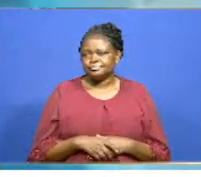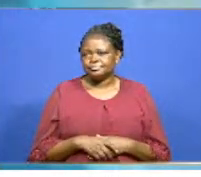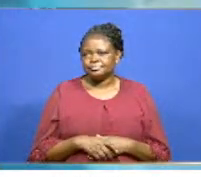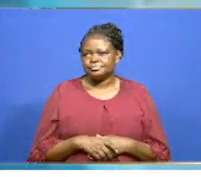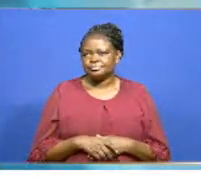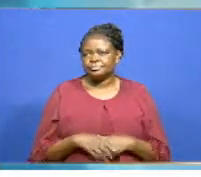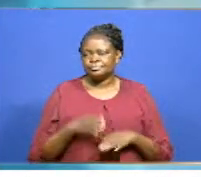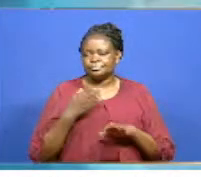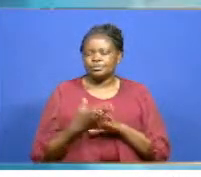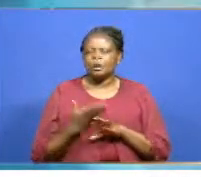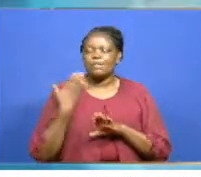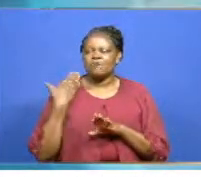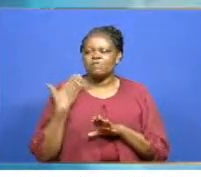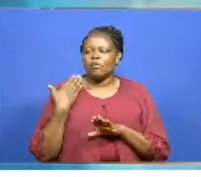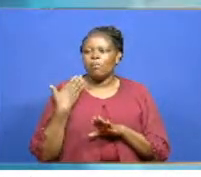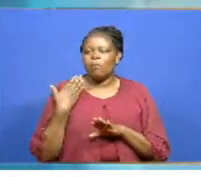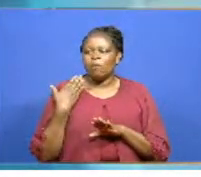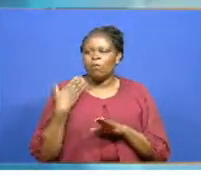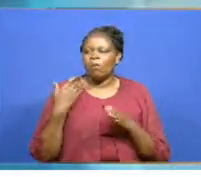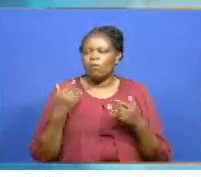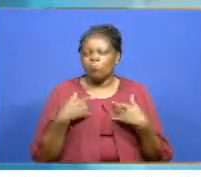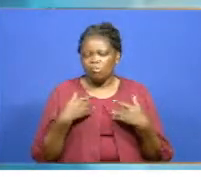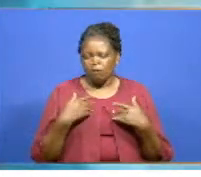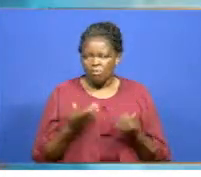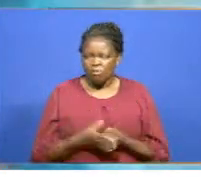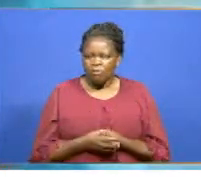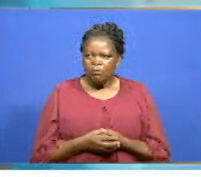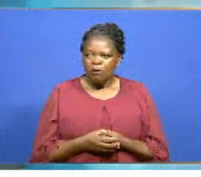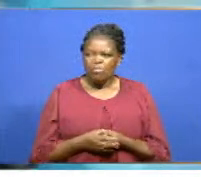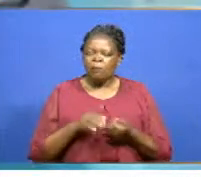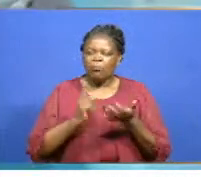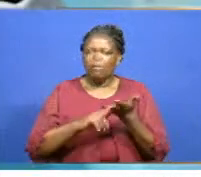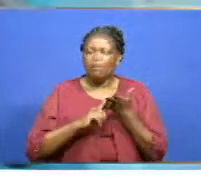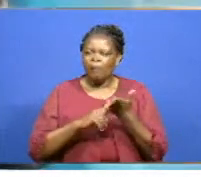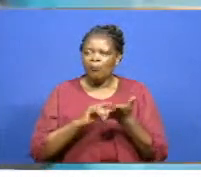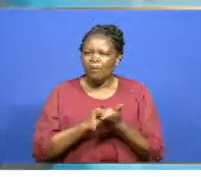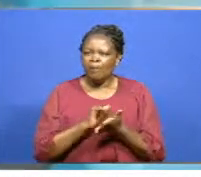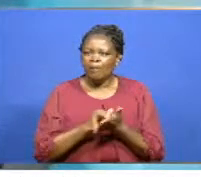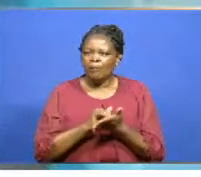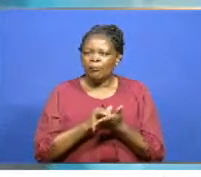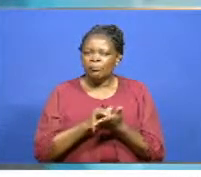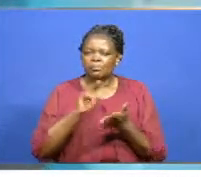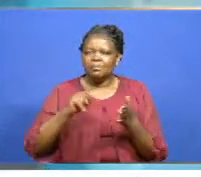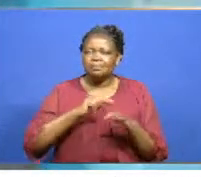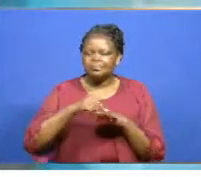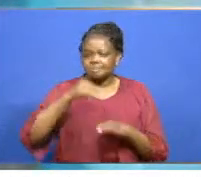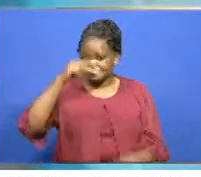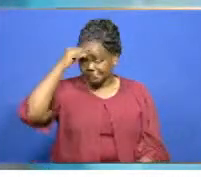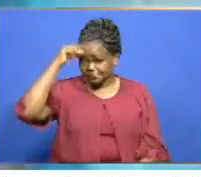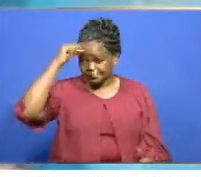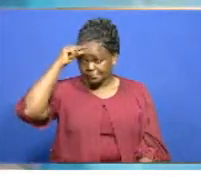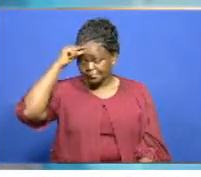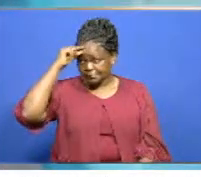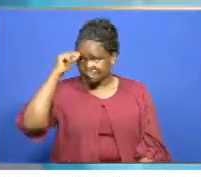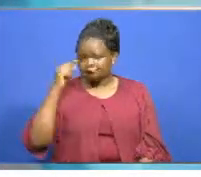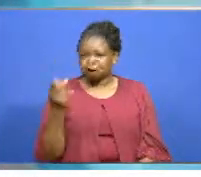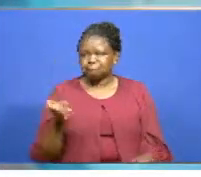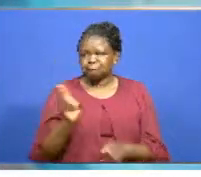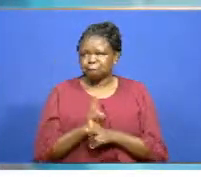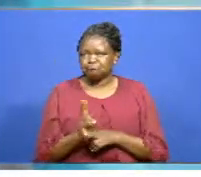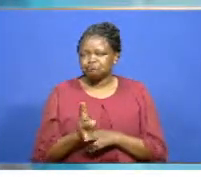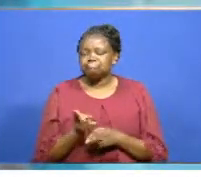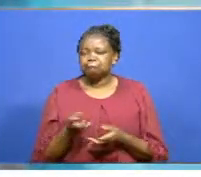we used to have that discussion that the national government, is using